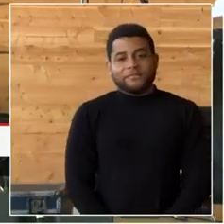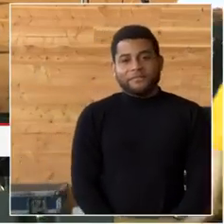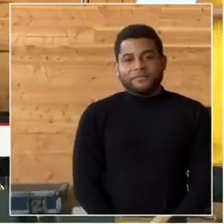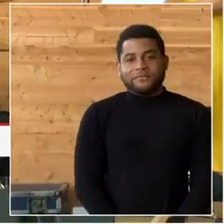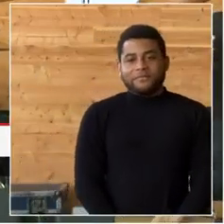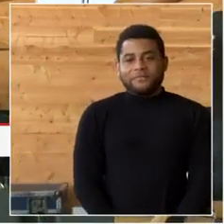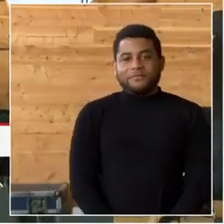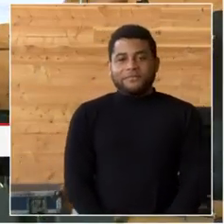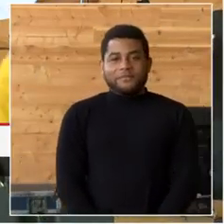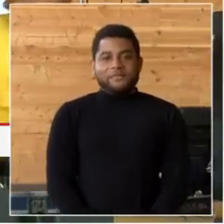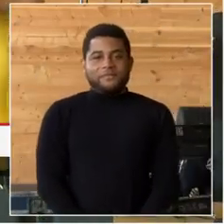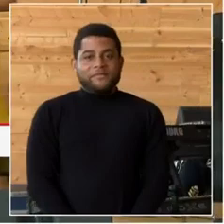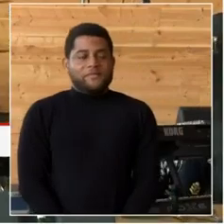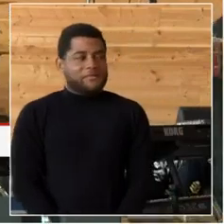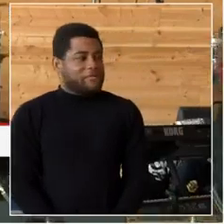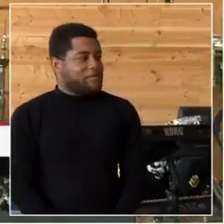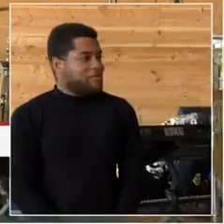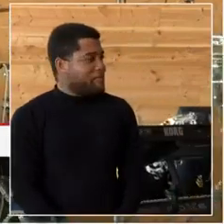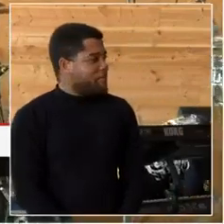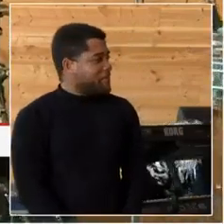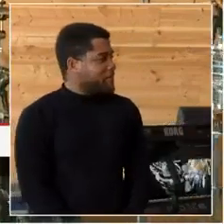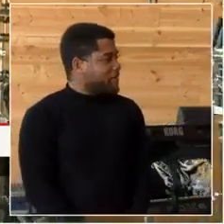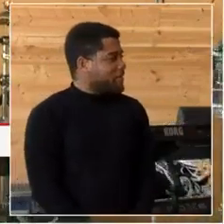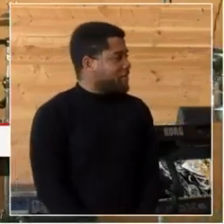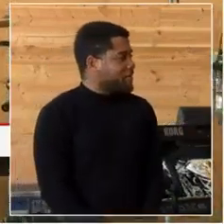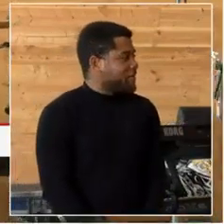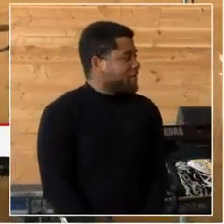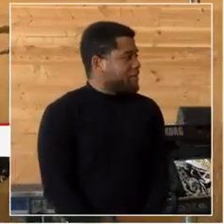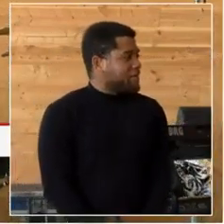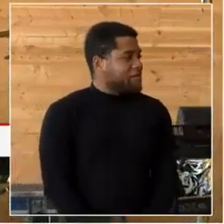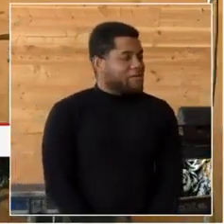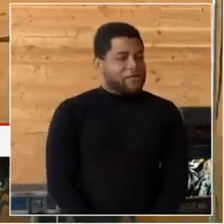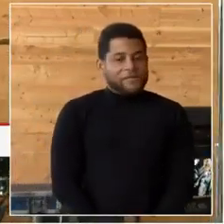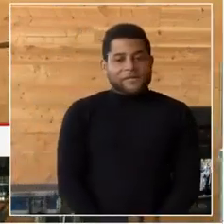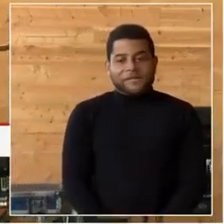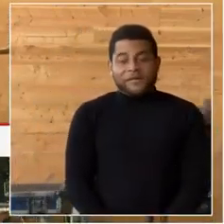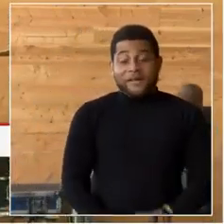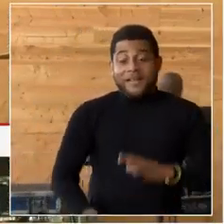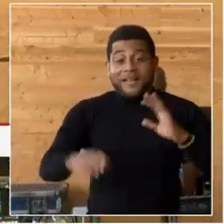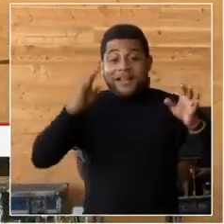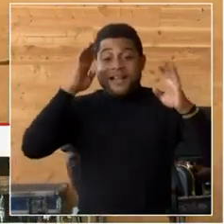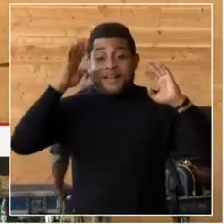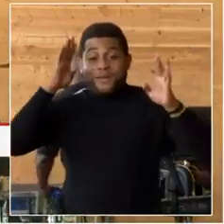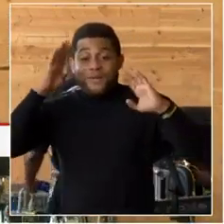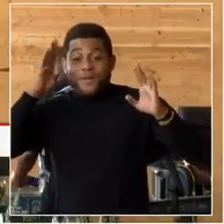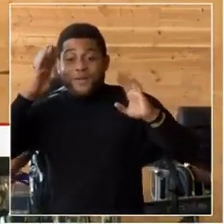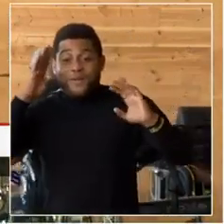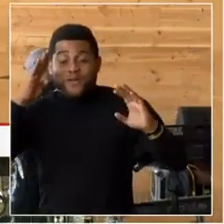Hello. I want to